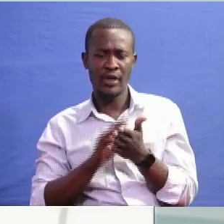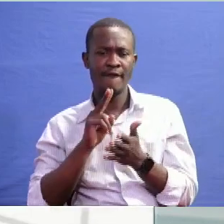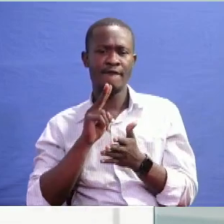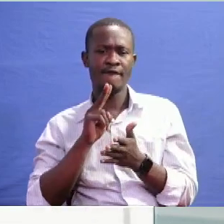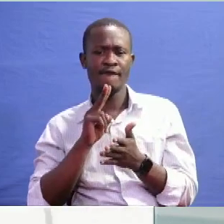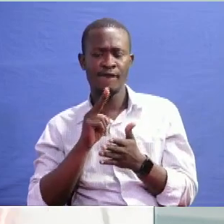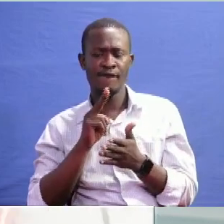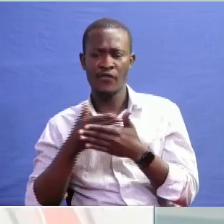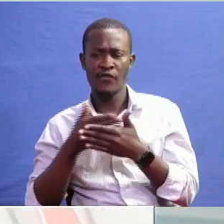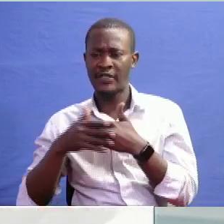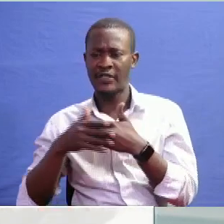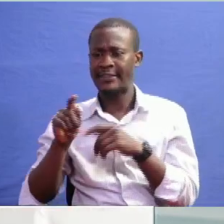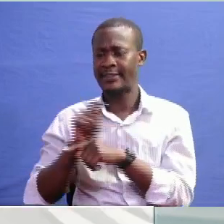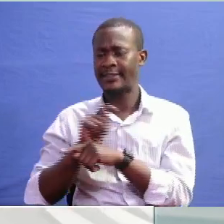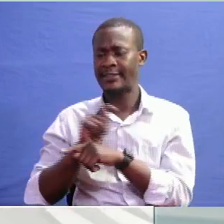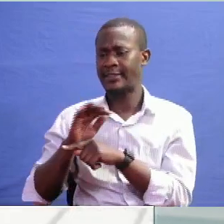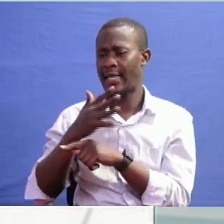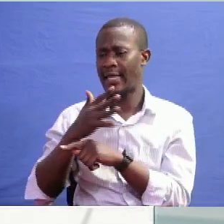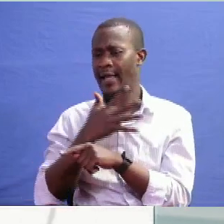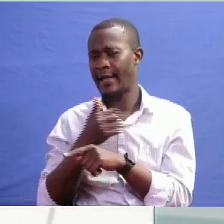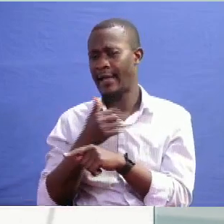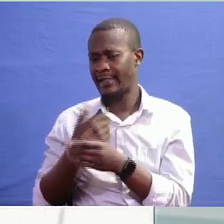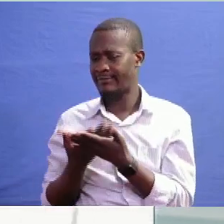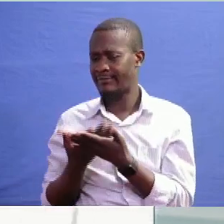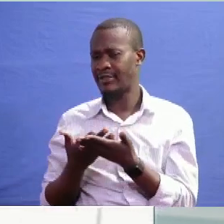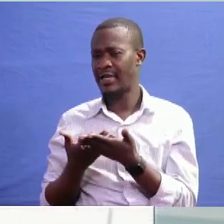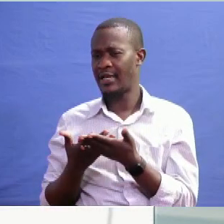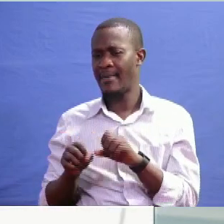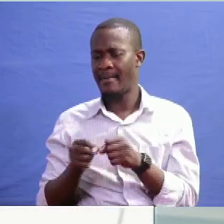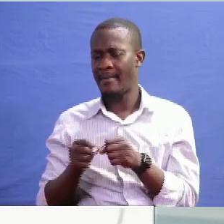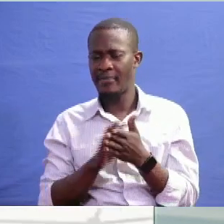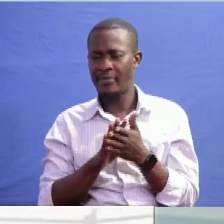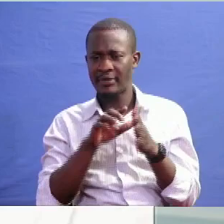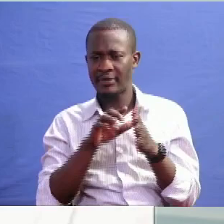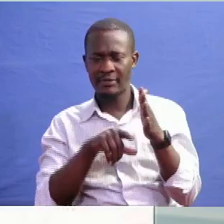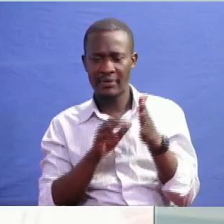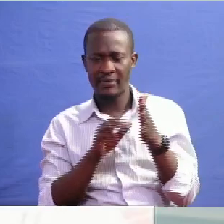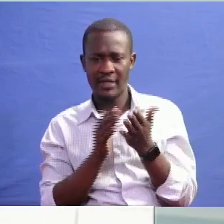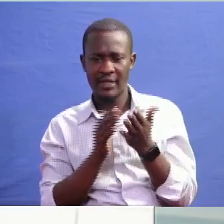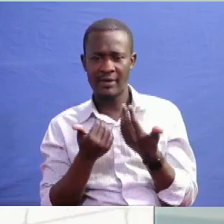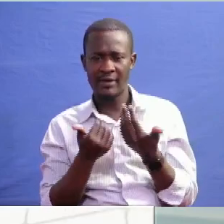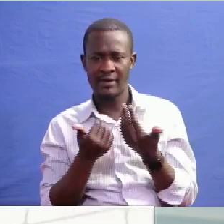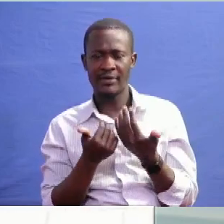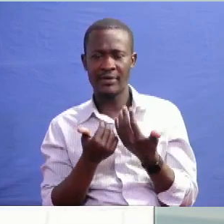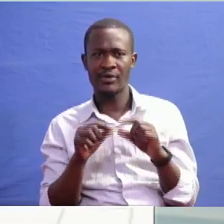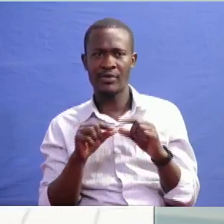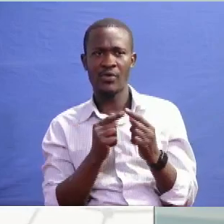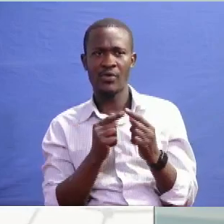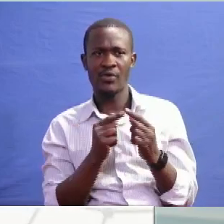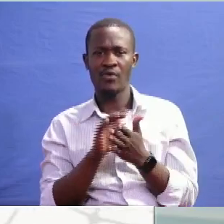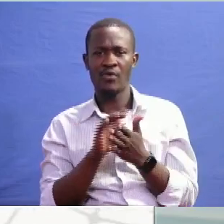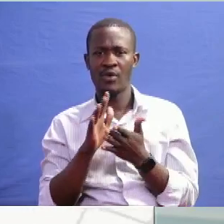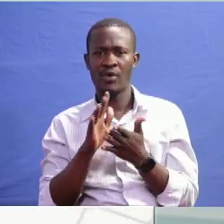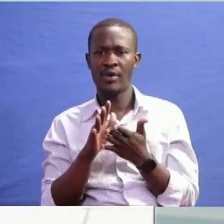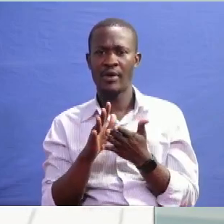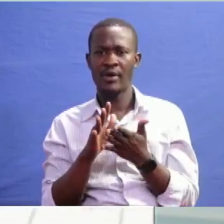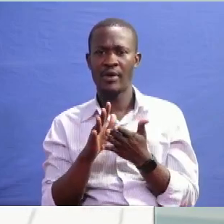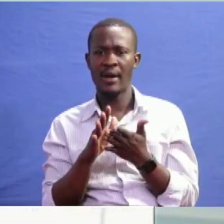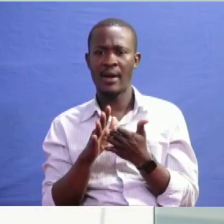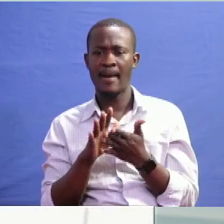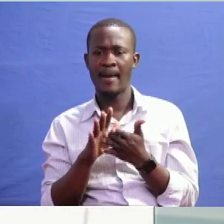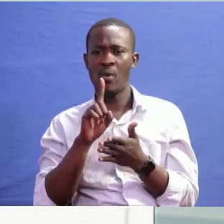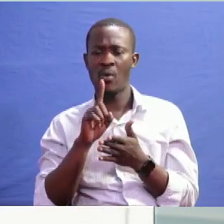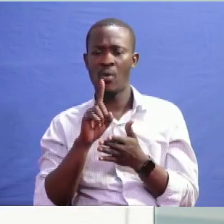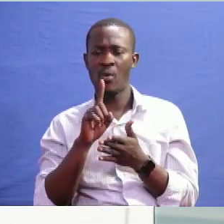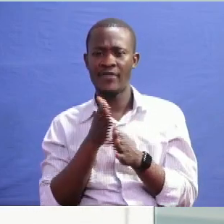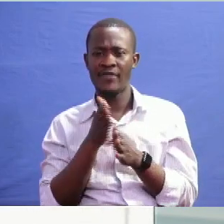education and training, of course. And let me just break down the model in these categories for you. And of course, one of the